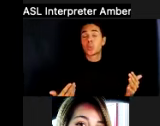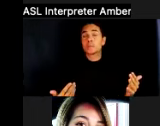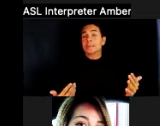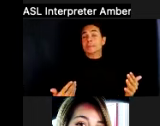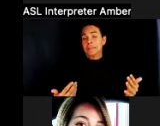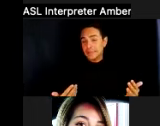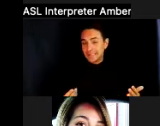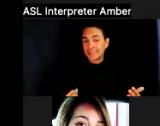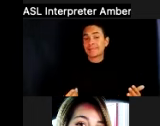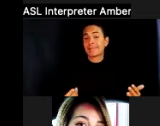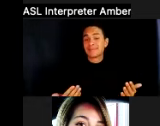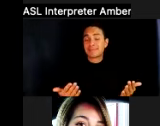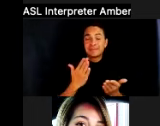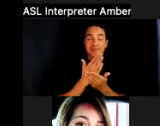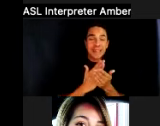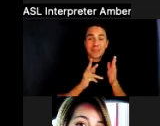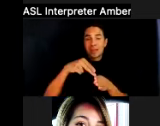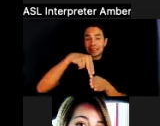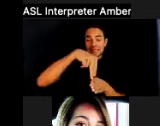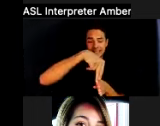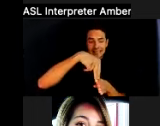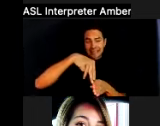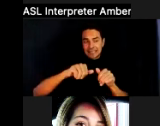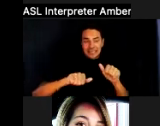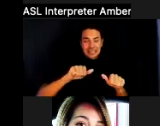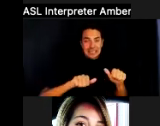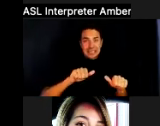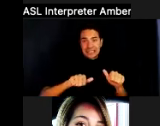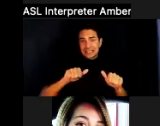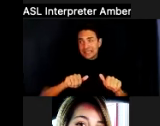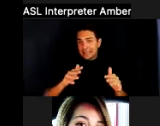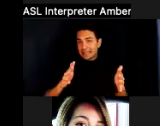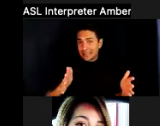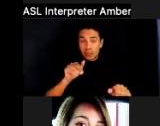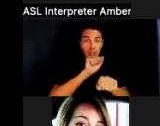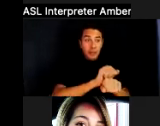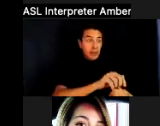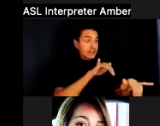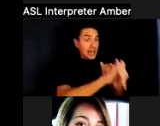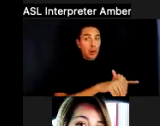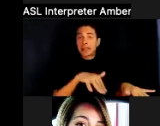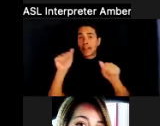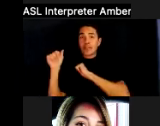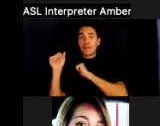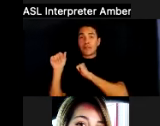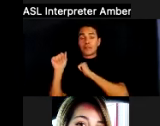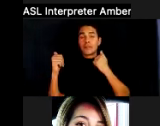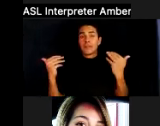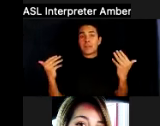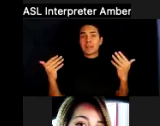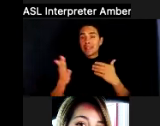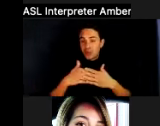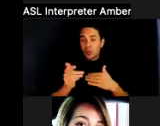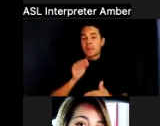of on the fence about, like leaving or exiting a job, even though they maybe